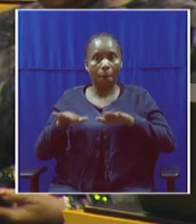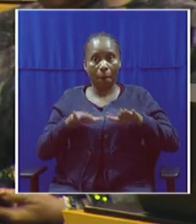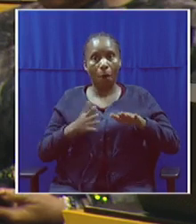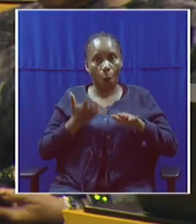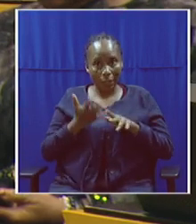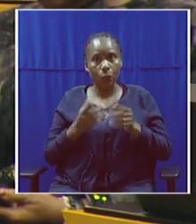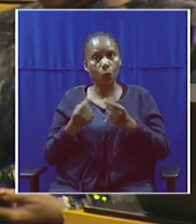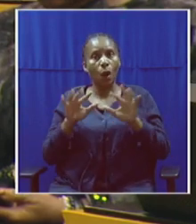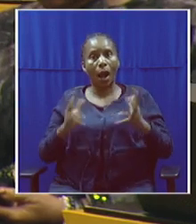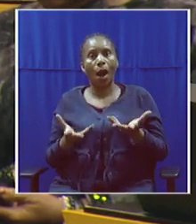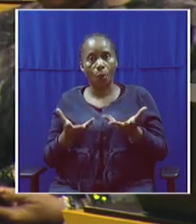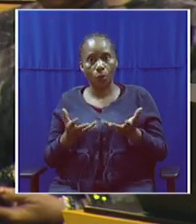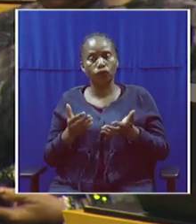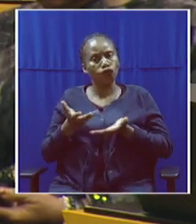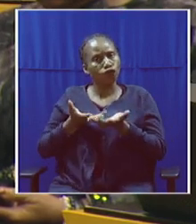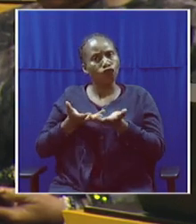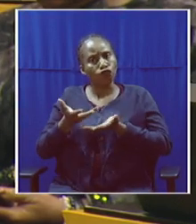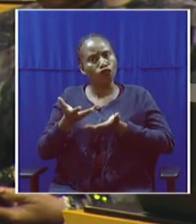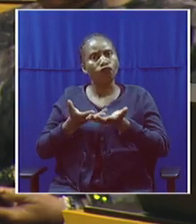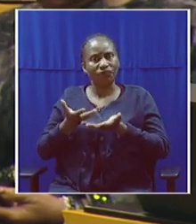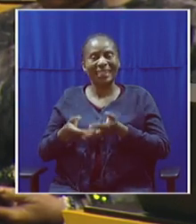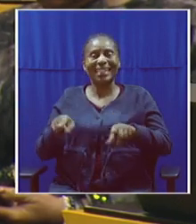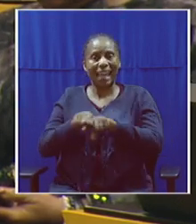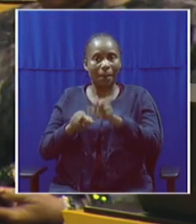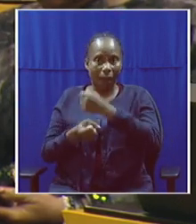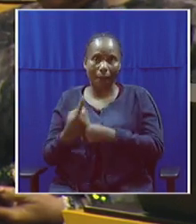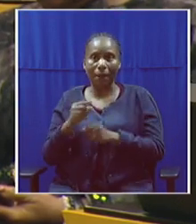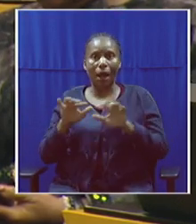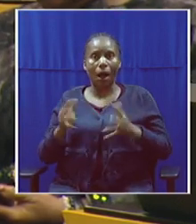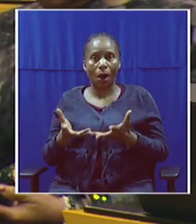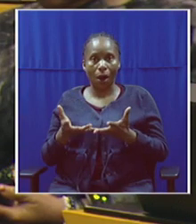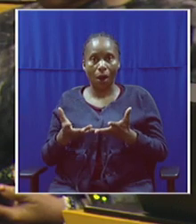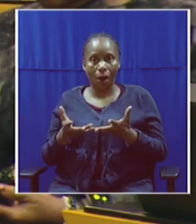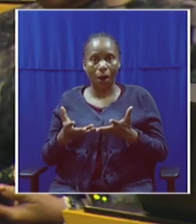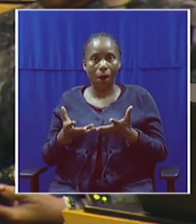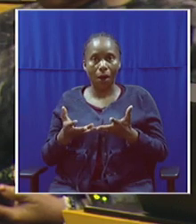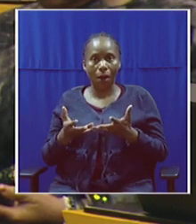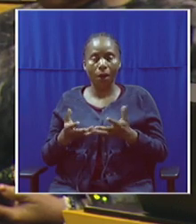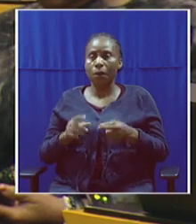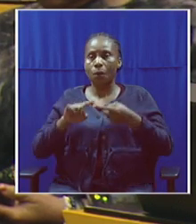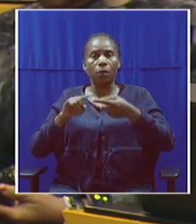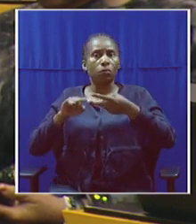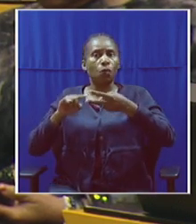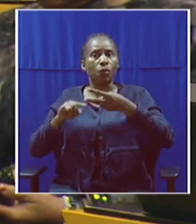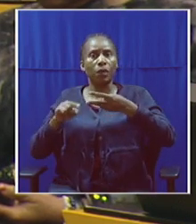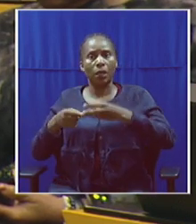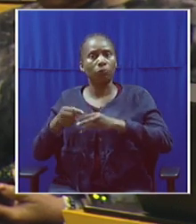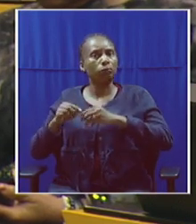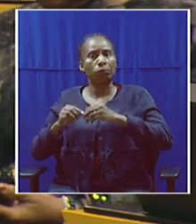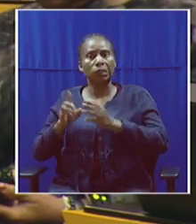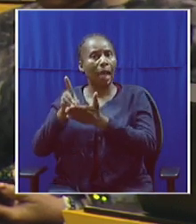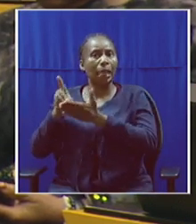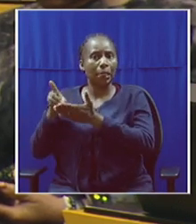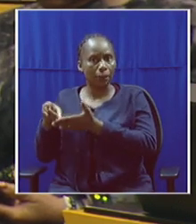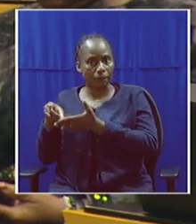engaging the cool producers the same applies to the IP window one 2 and three uh there